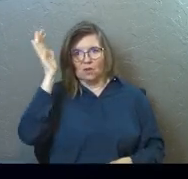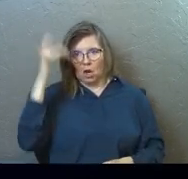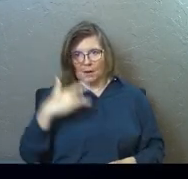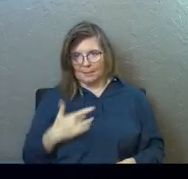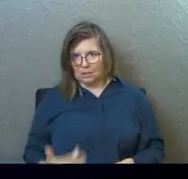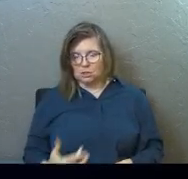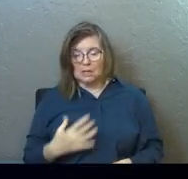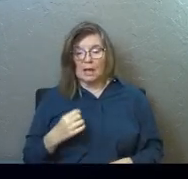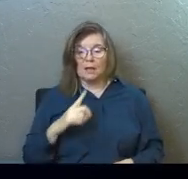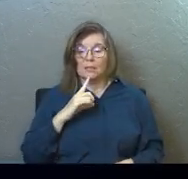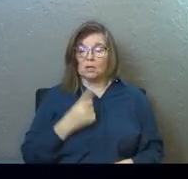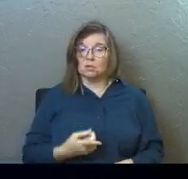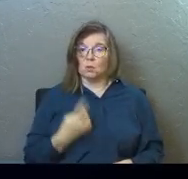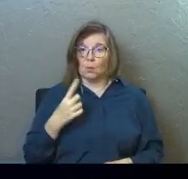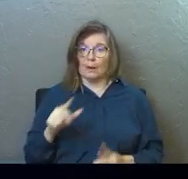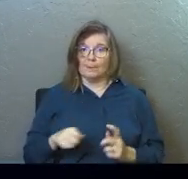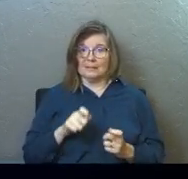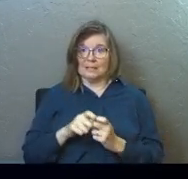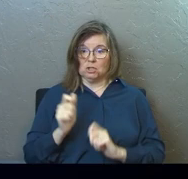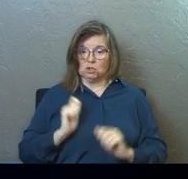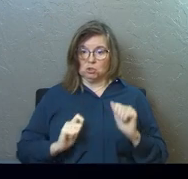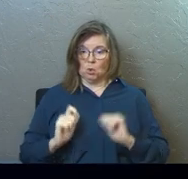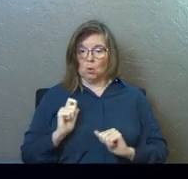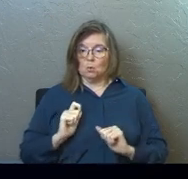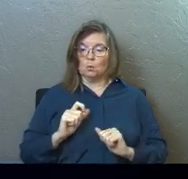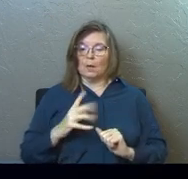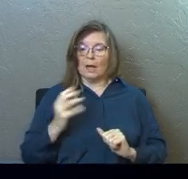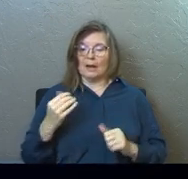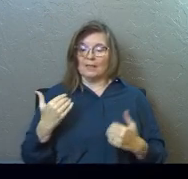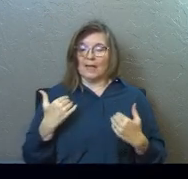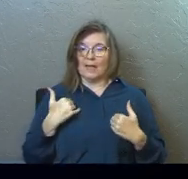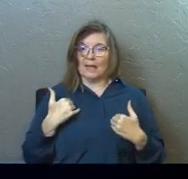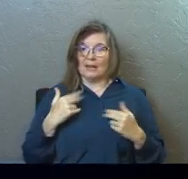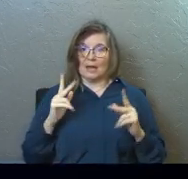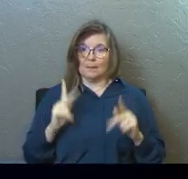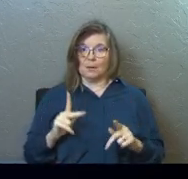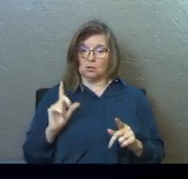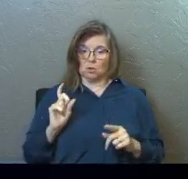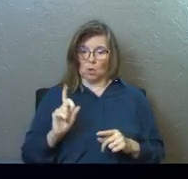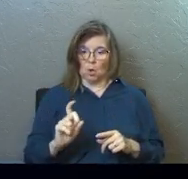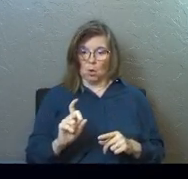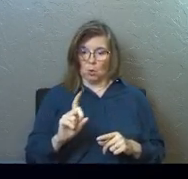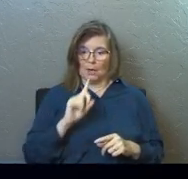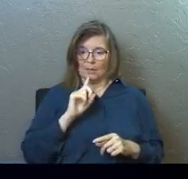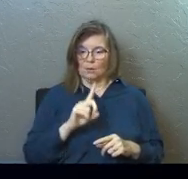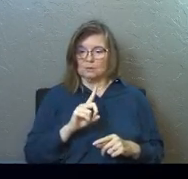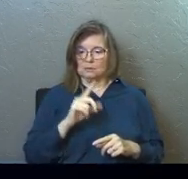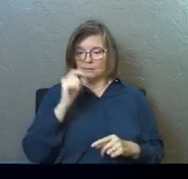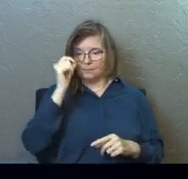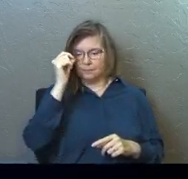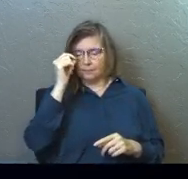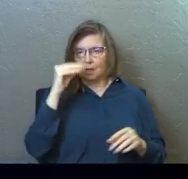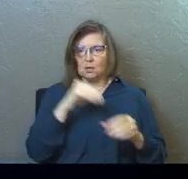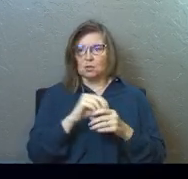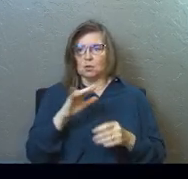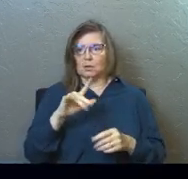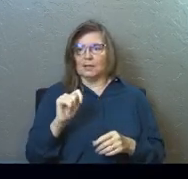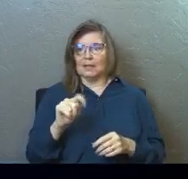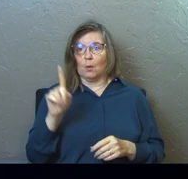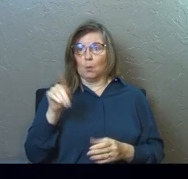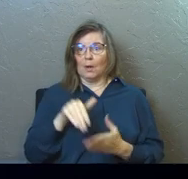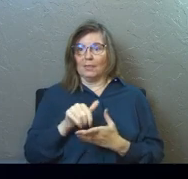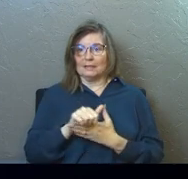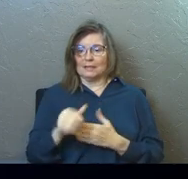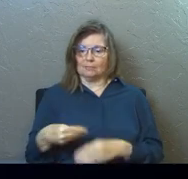garbage, essentially. And there's this one particular show, Storage Wars, and they had a person go and there was a storage unit and they